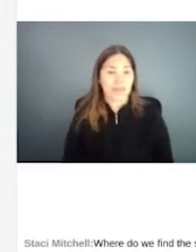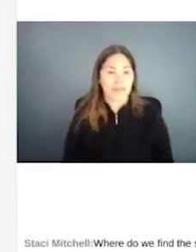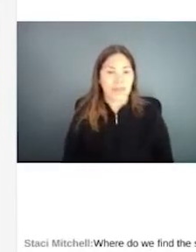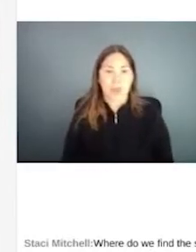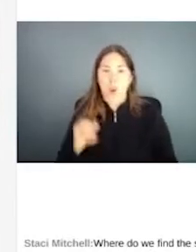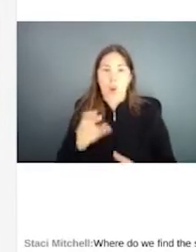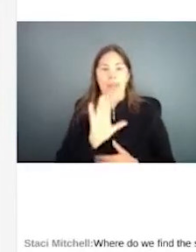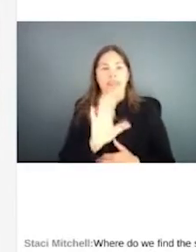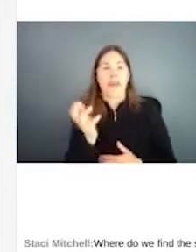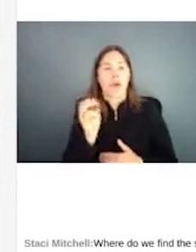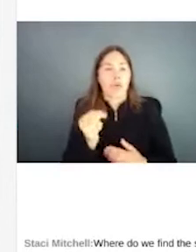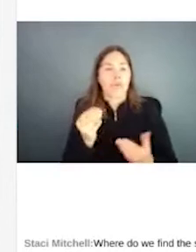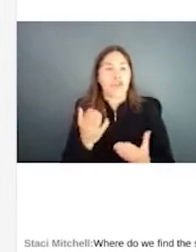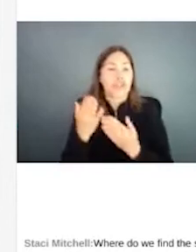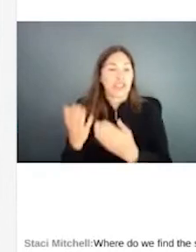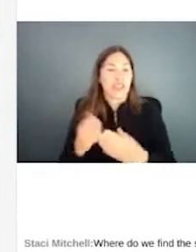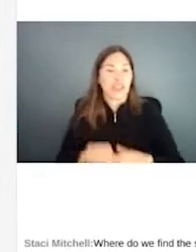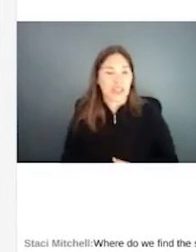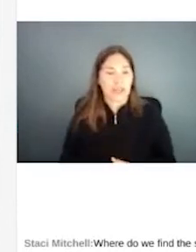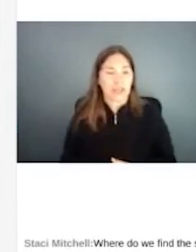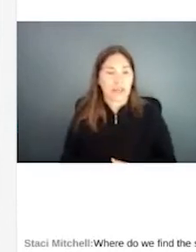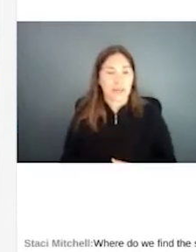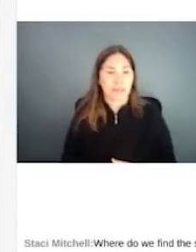put their suggestions forward?